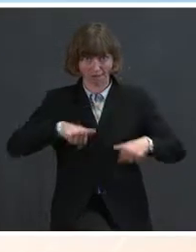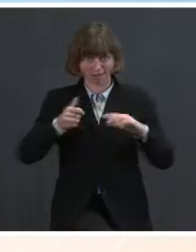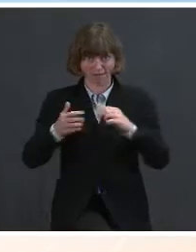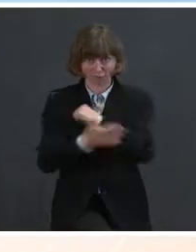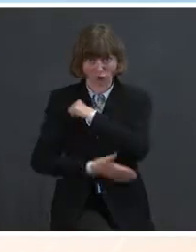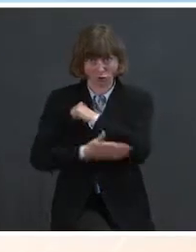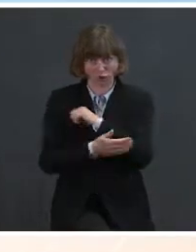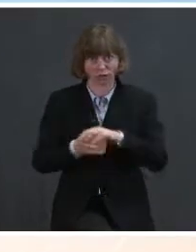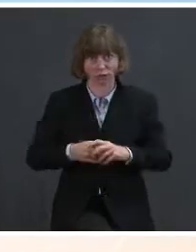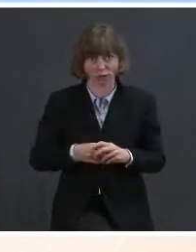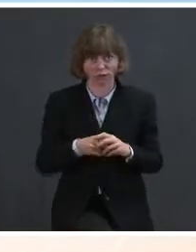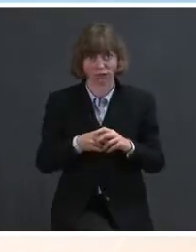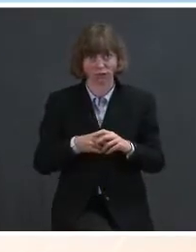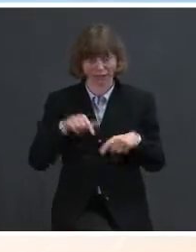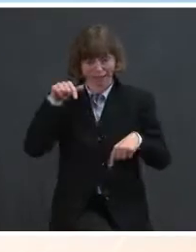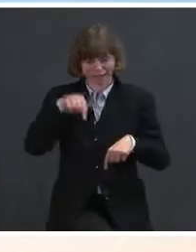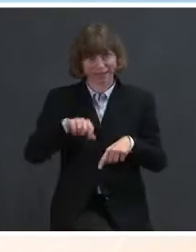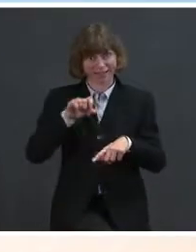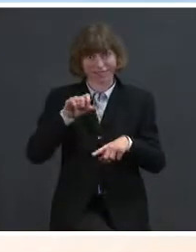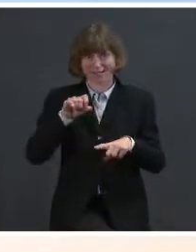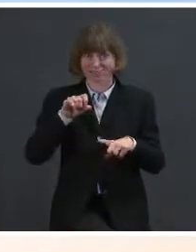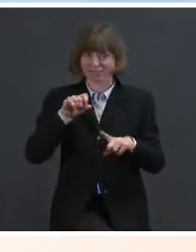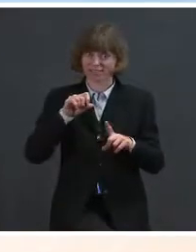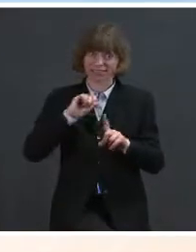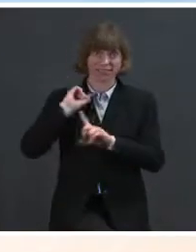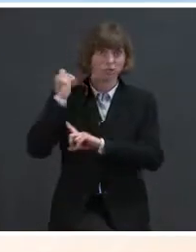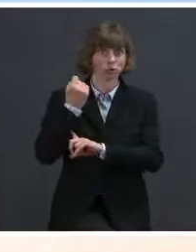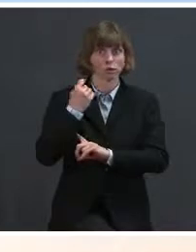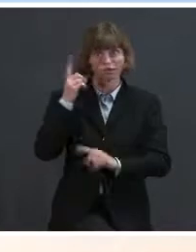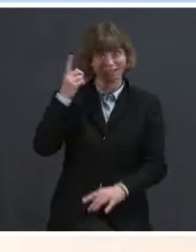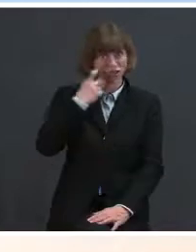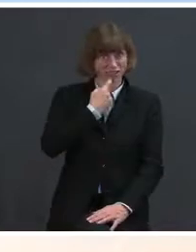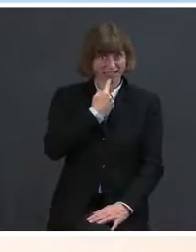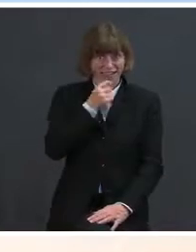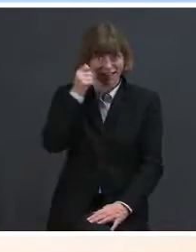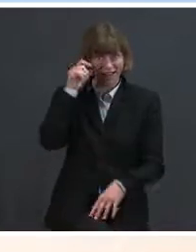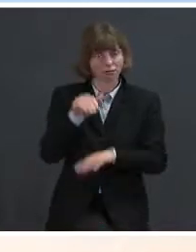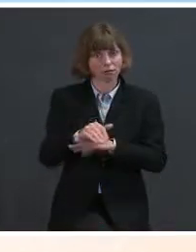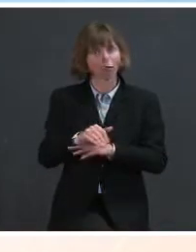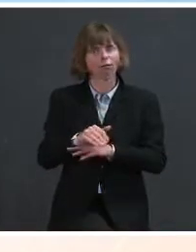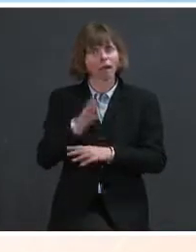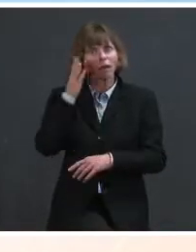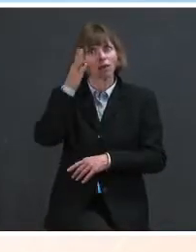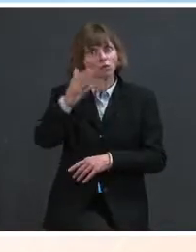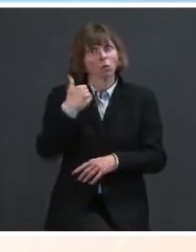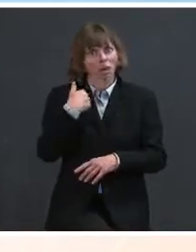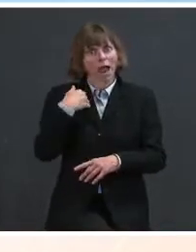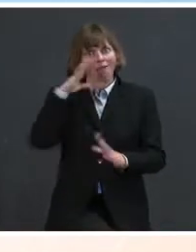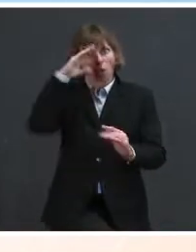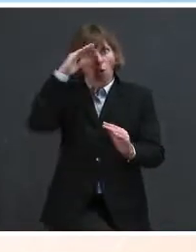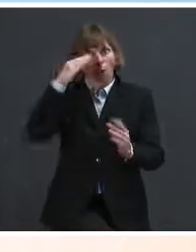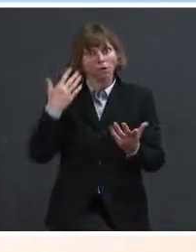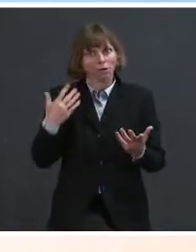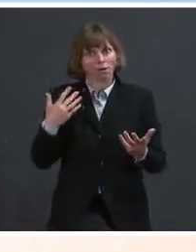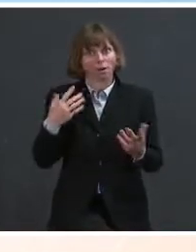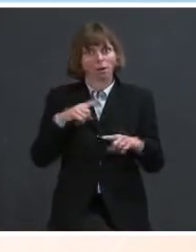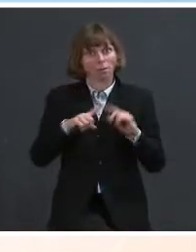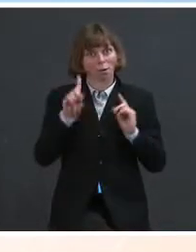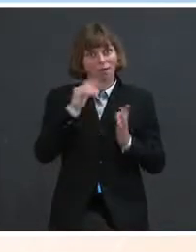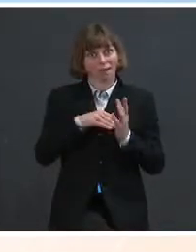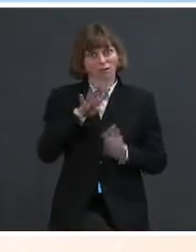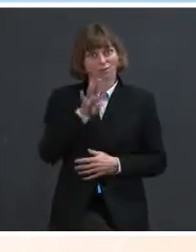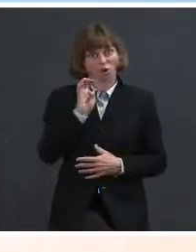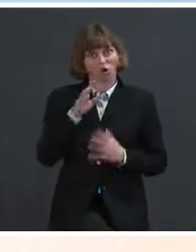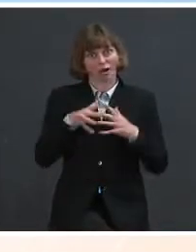a circumstance where, yes, he outlined last night that there's a light at the end of the tunnel, but 1,400 Americans are dying every single day.